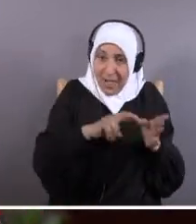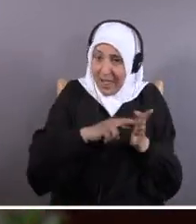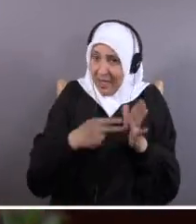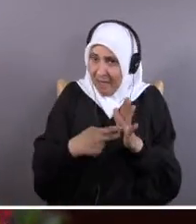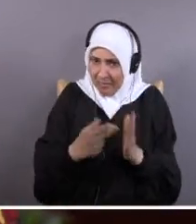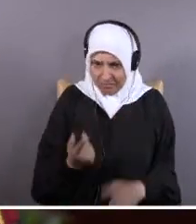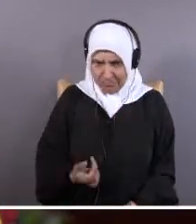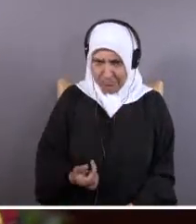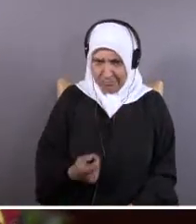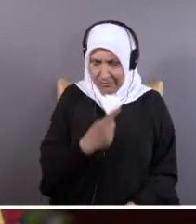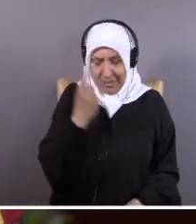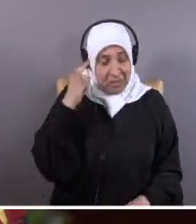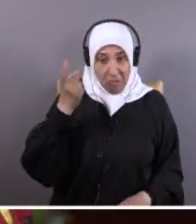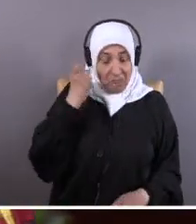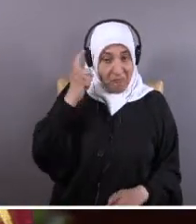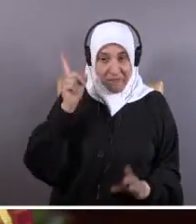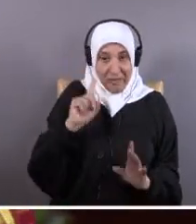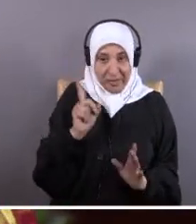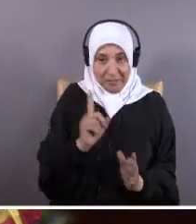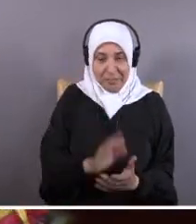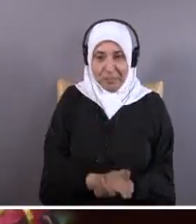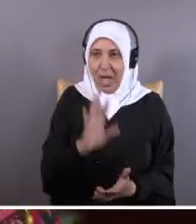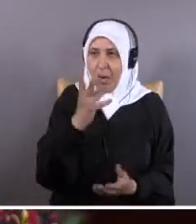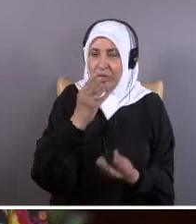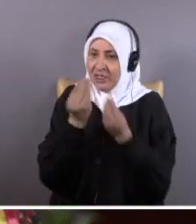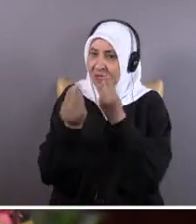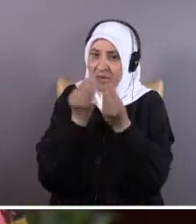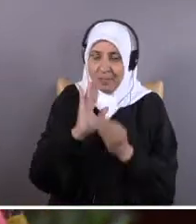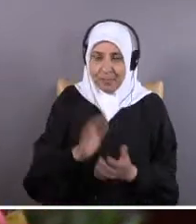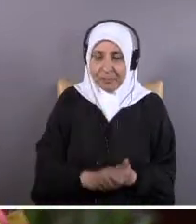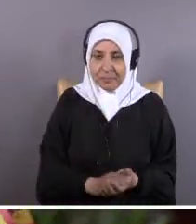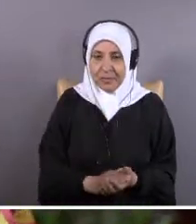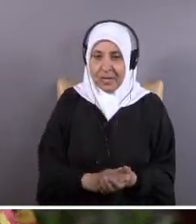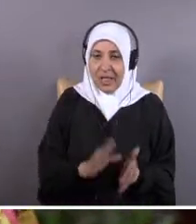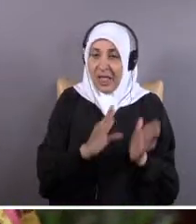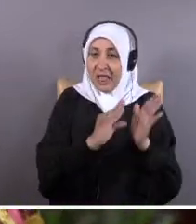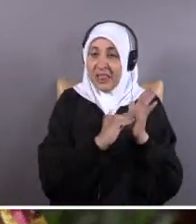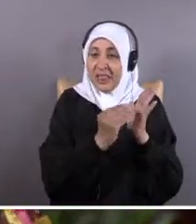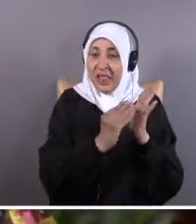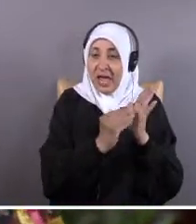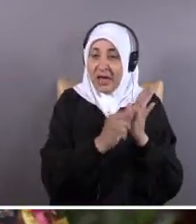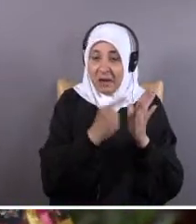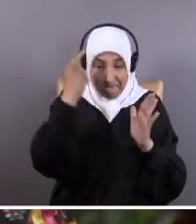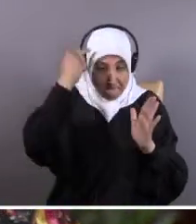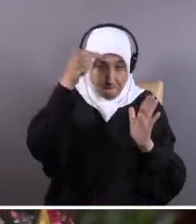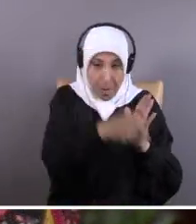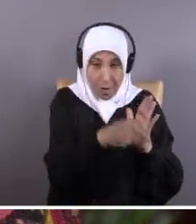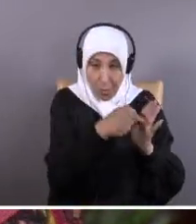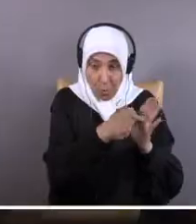And I said, in history, the Mohawks,